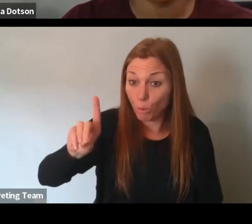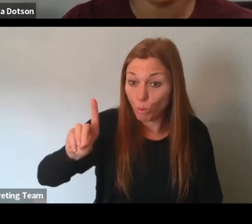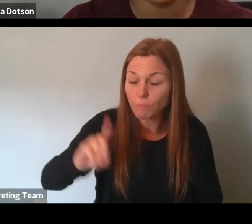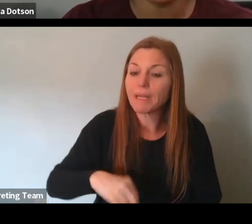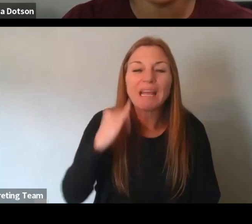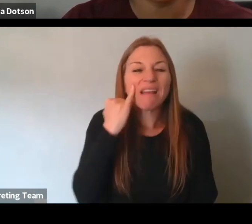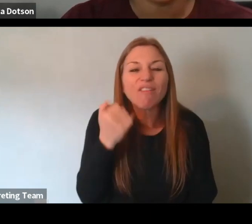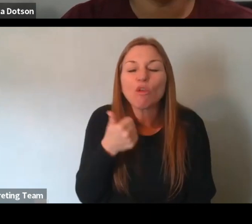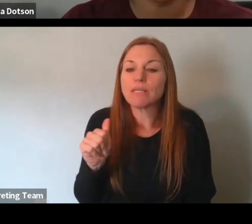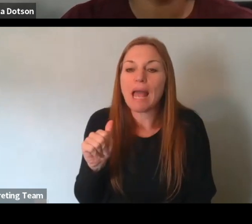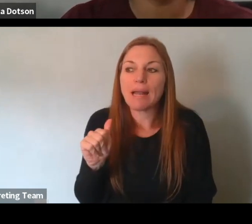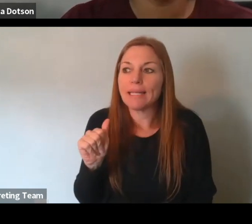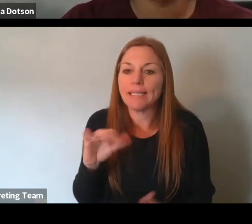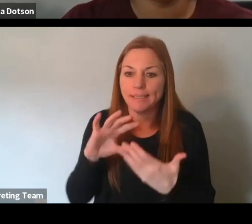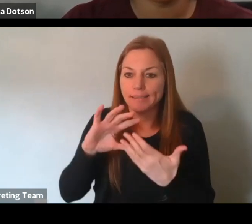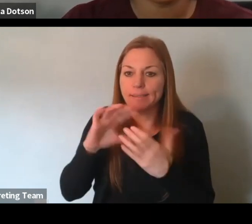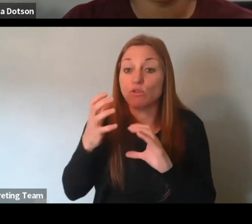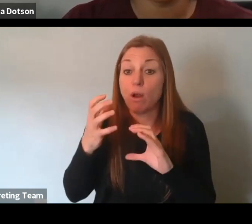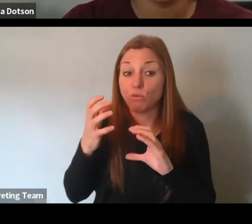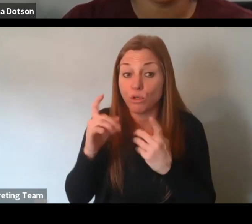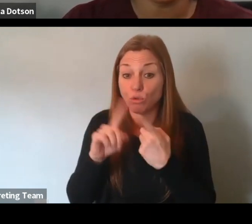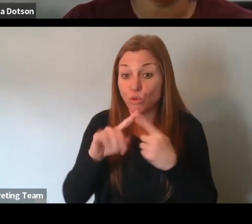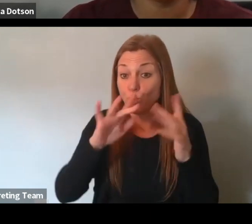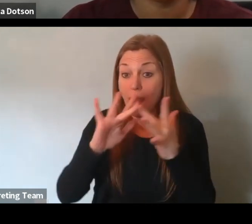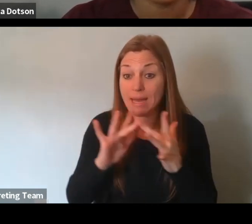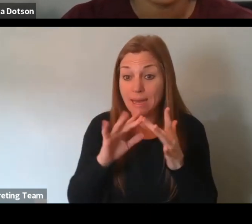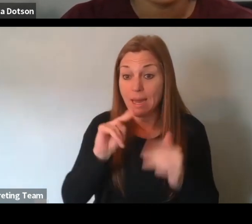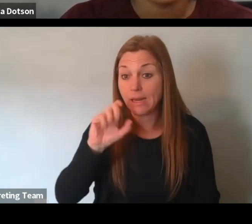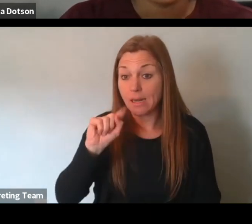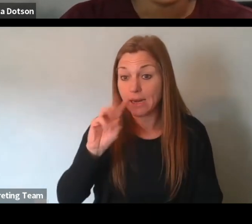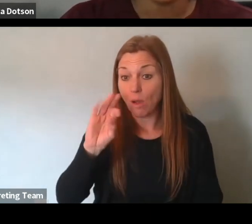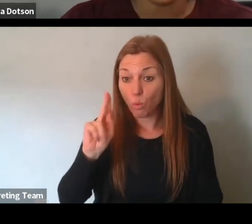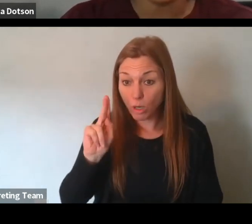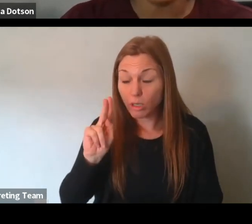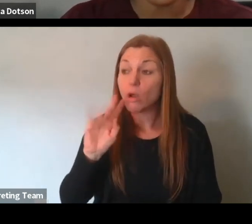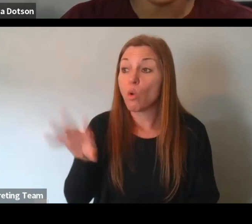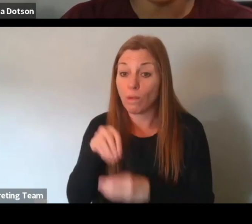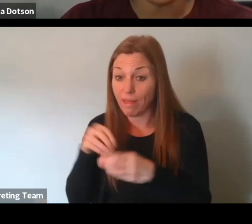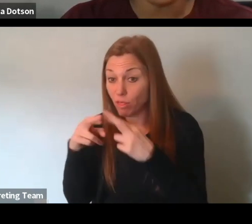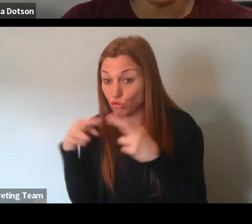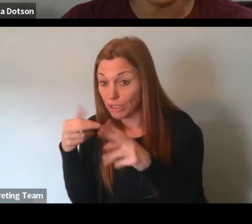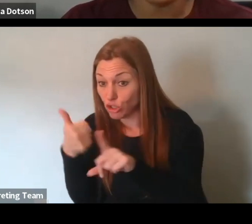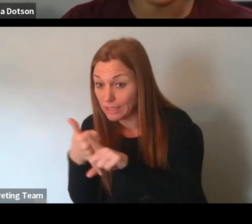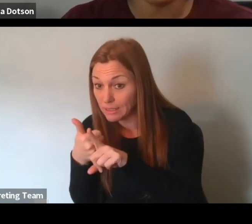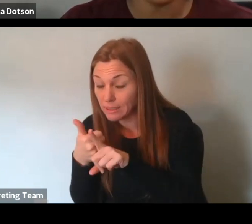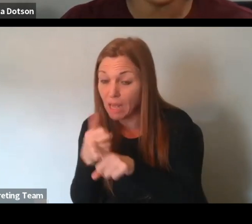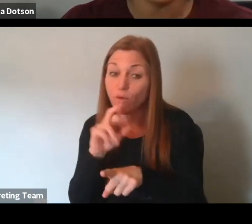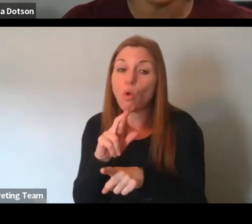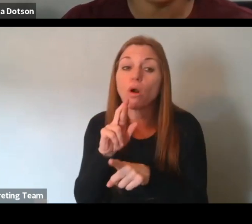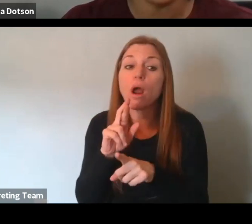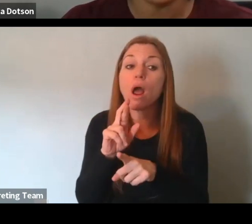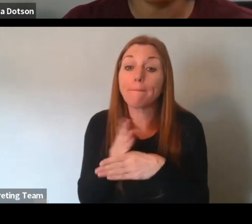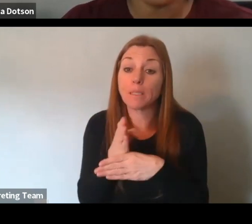themselves or the connections between those regions, then depression can be one of the consequences. So we call